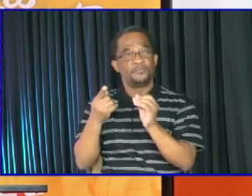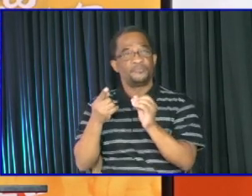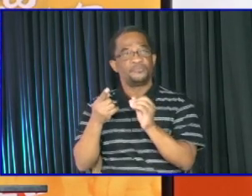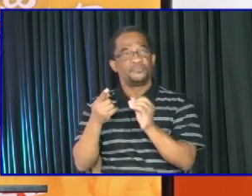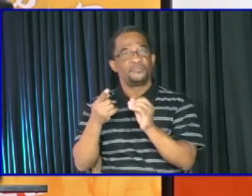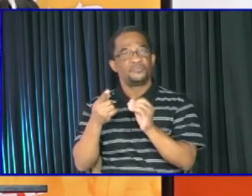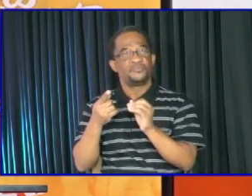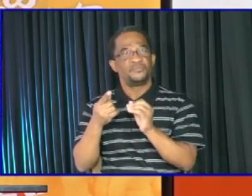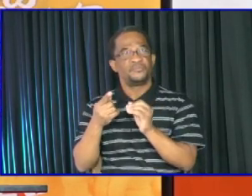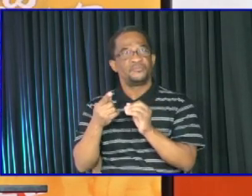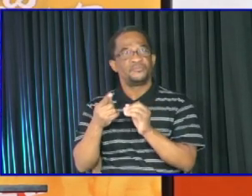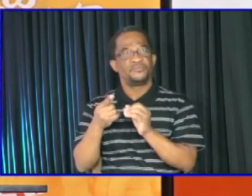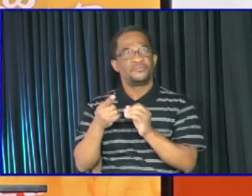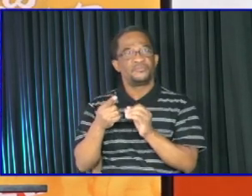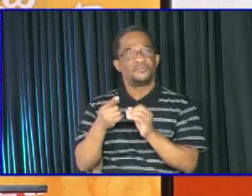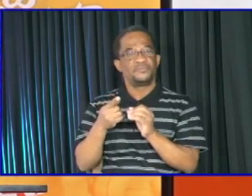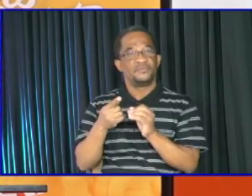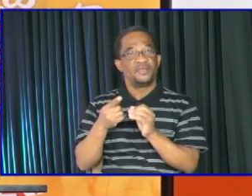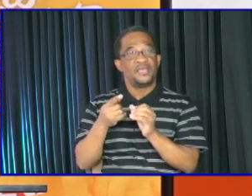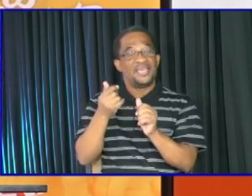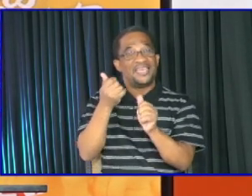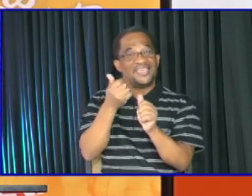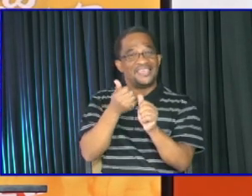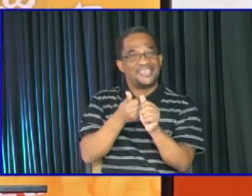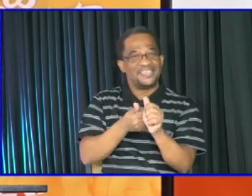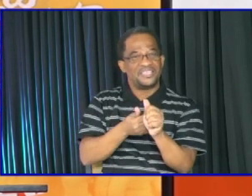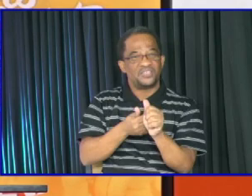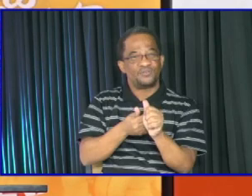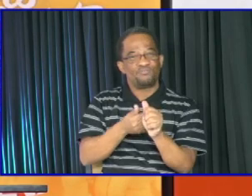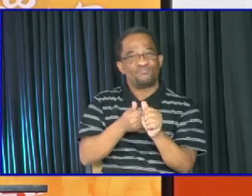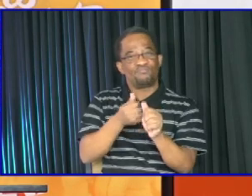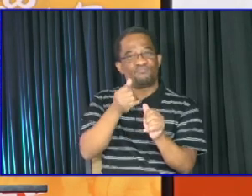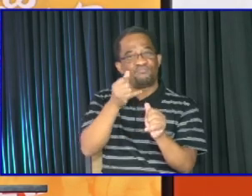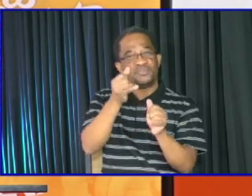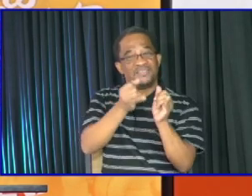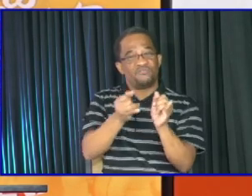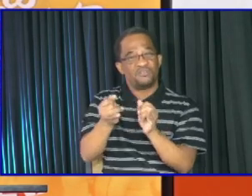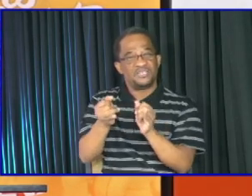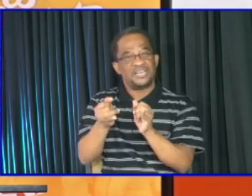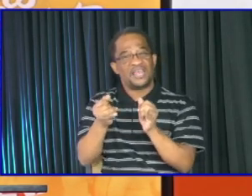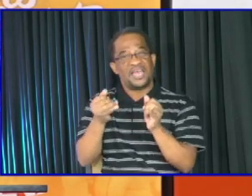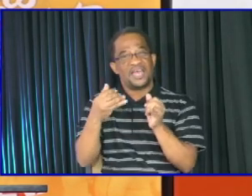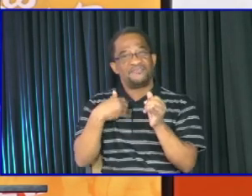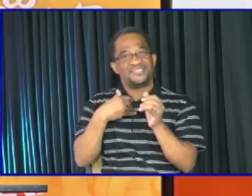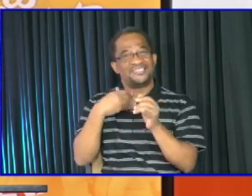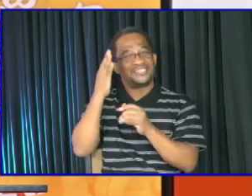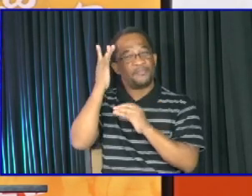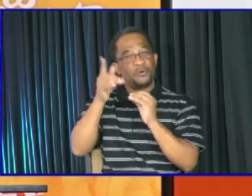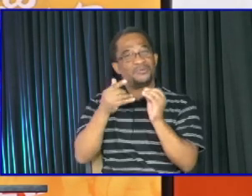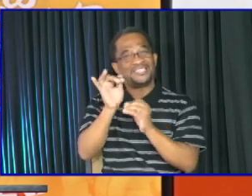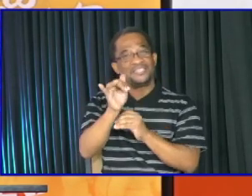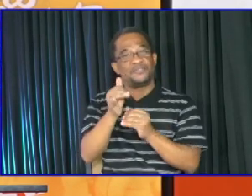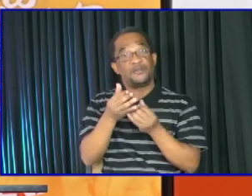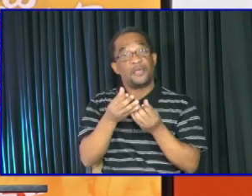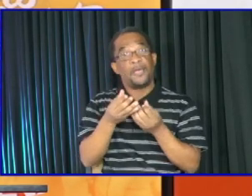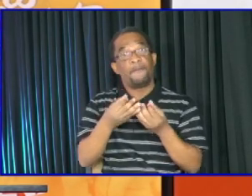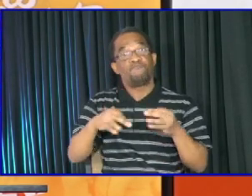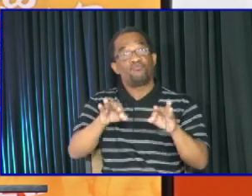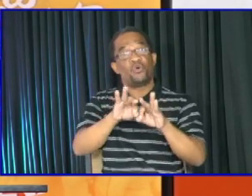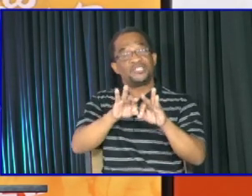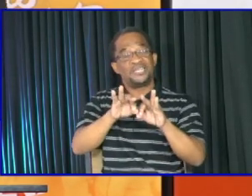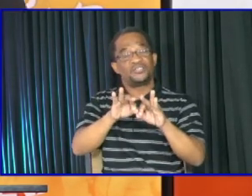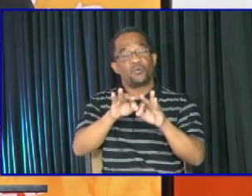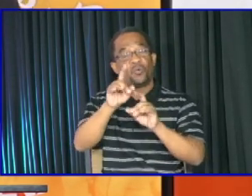man. Because each person has to contend with that all-important question. What shall I do